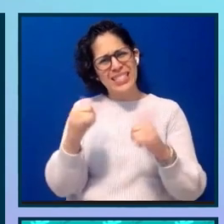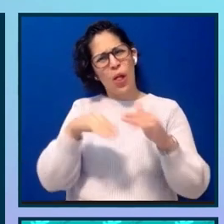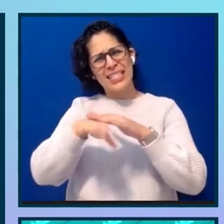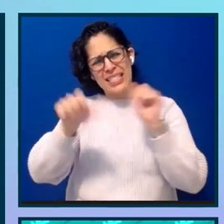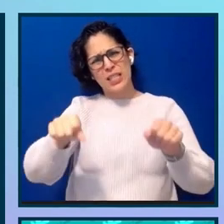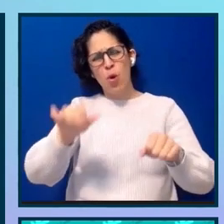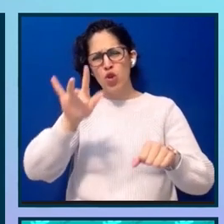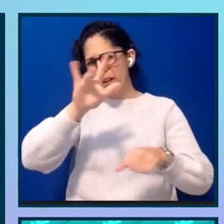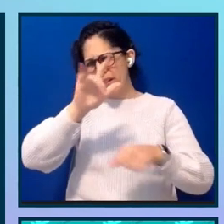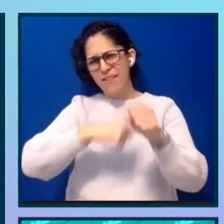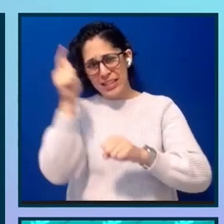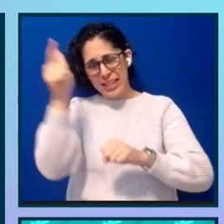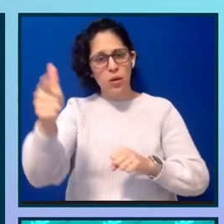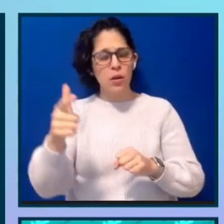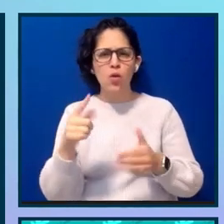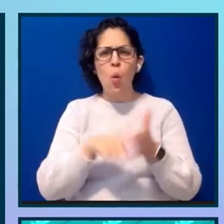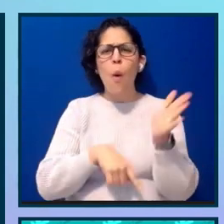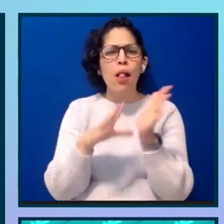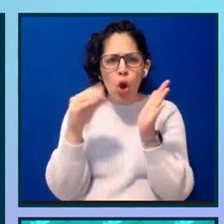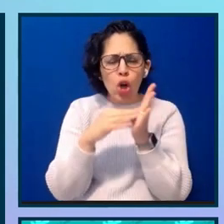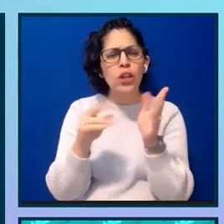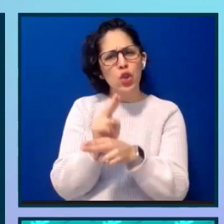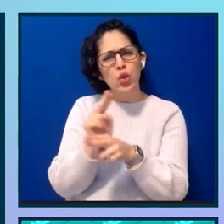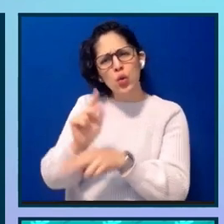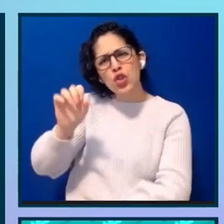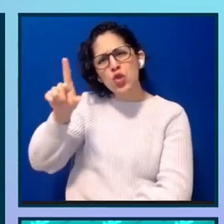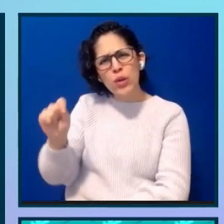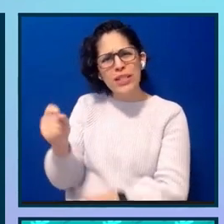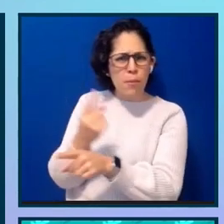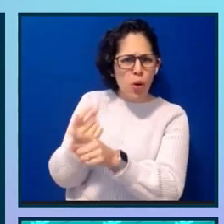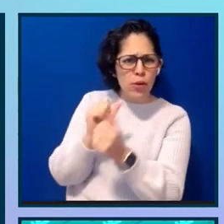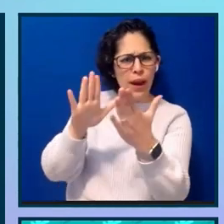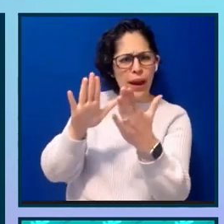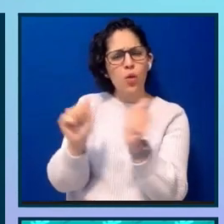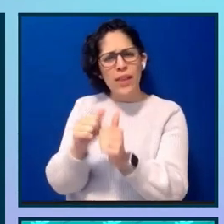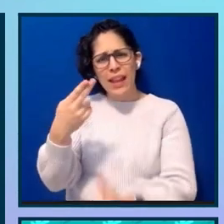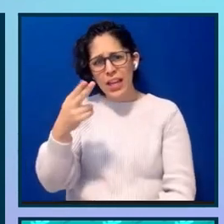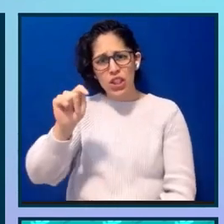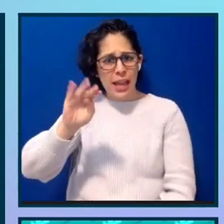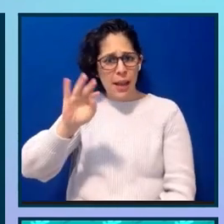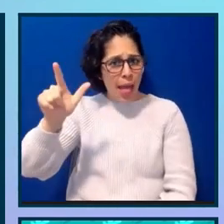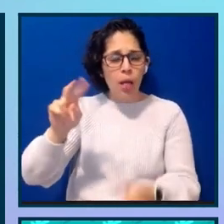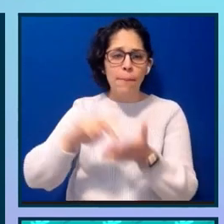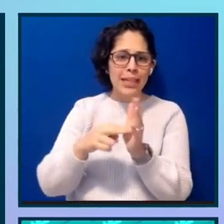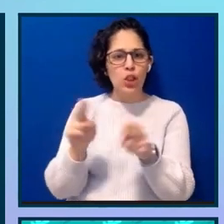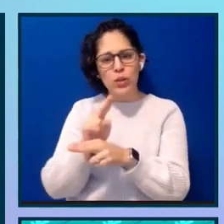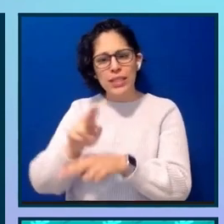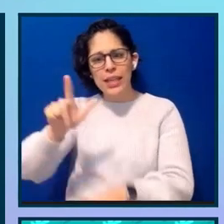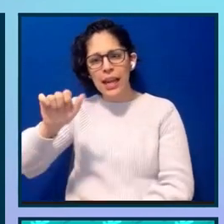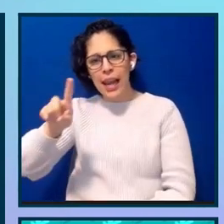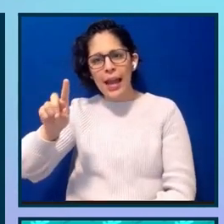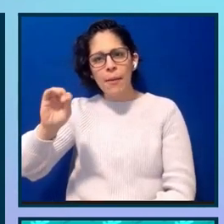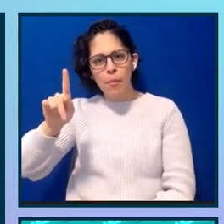So the takeaway really is use tools in an appropriate way. With HTML, that can be using landmarks such as the main element